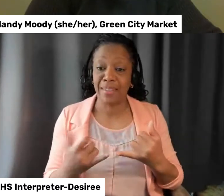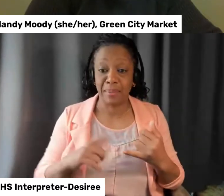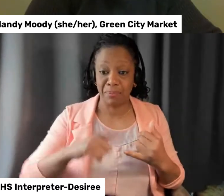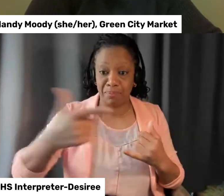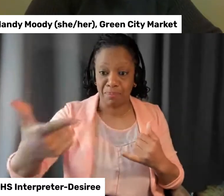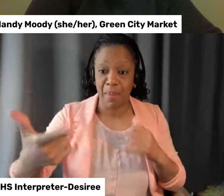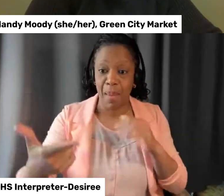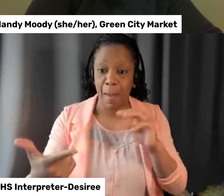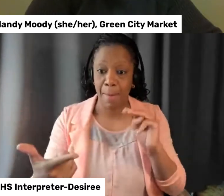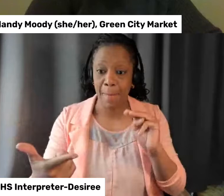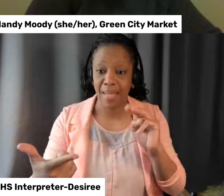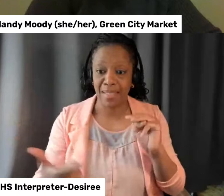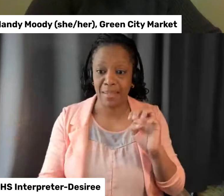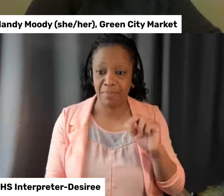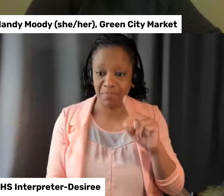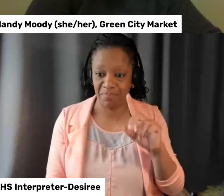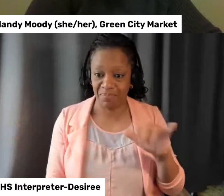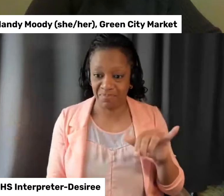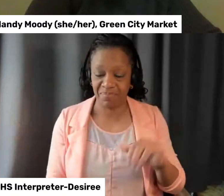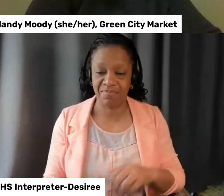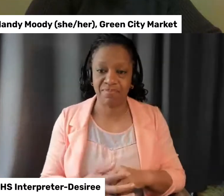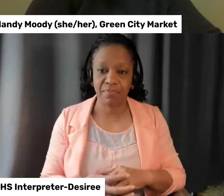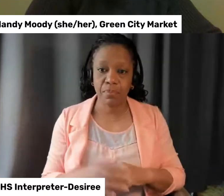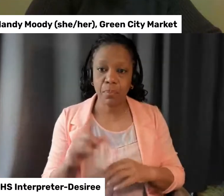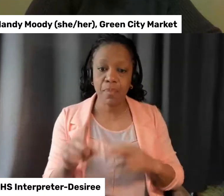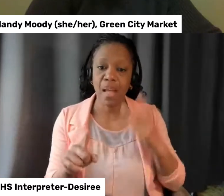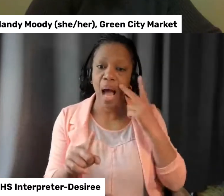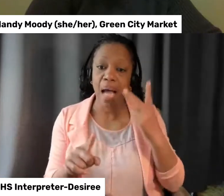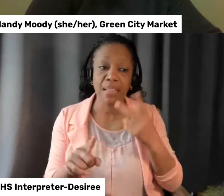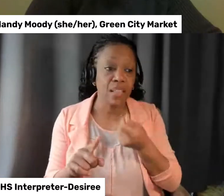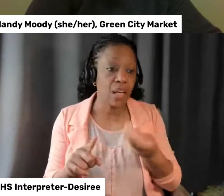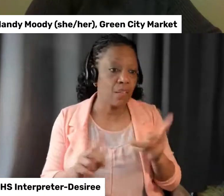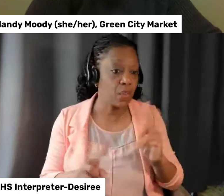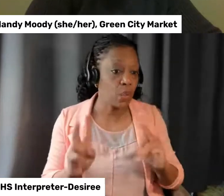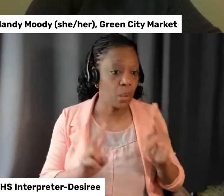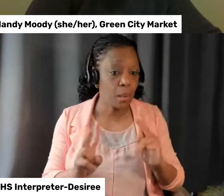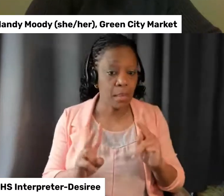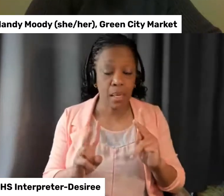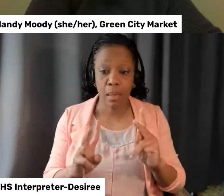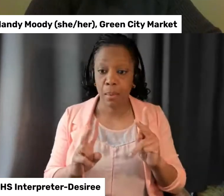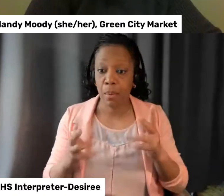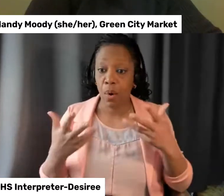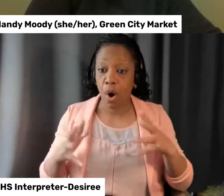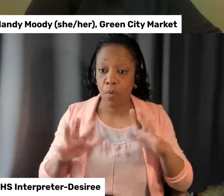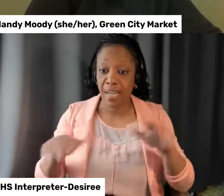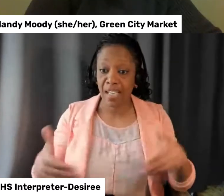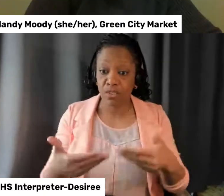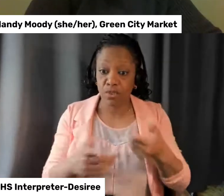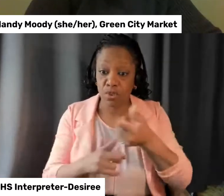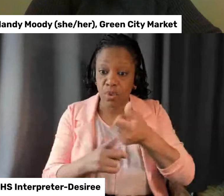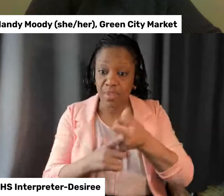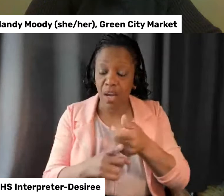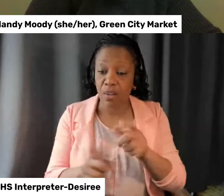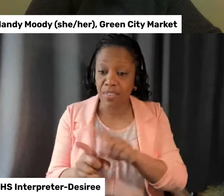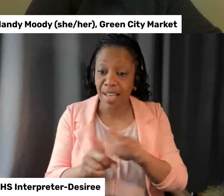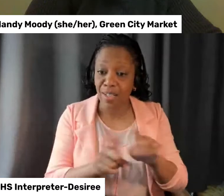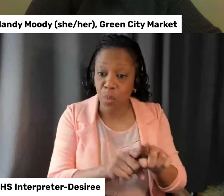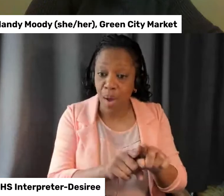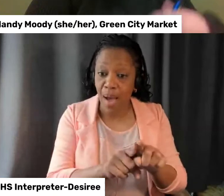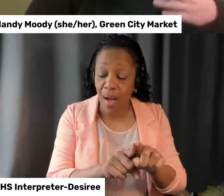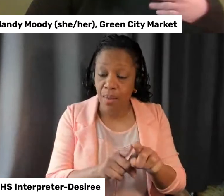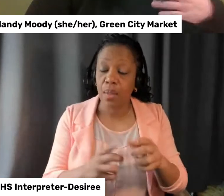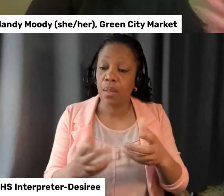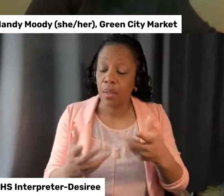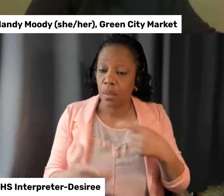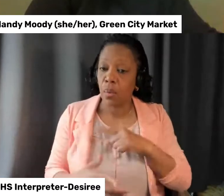both for your introductions. And I see a few folks in the chat introducing yourselves as well. We'd love to hear who's in the room